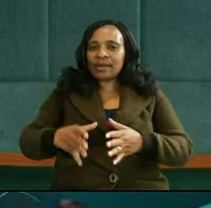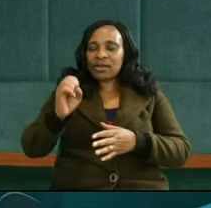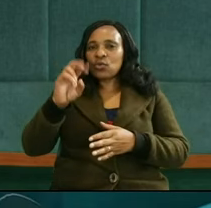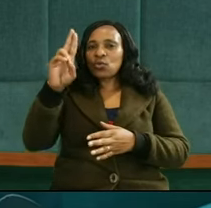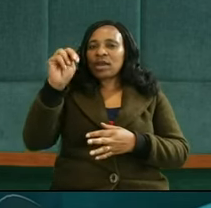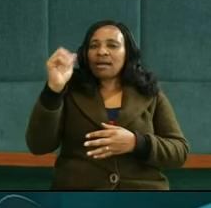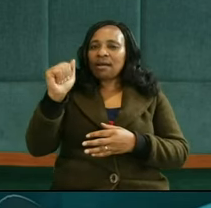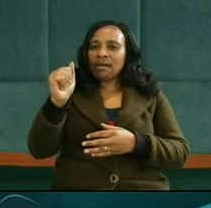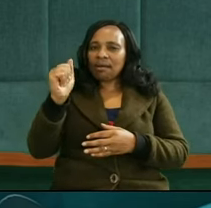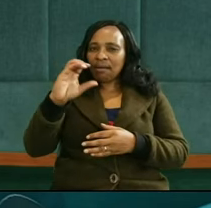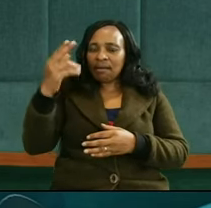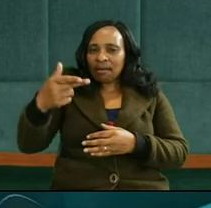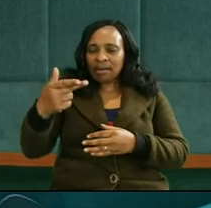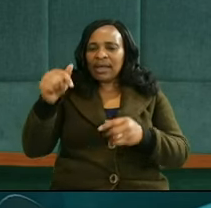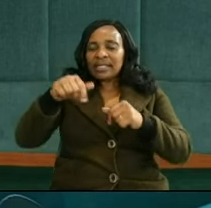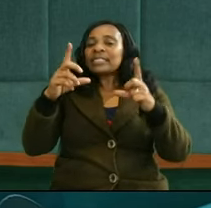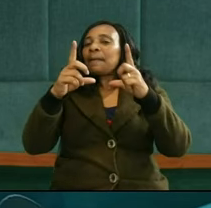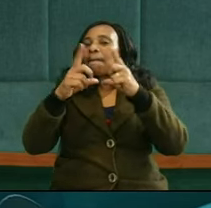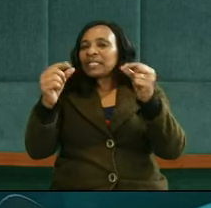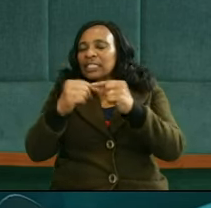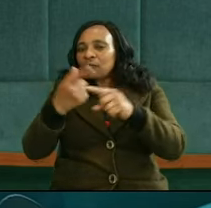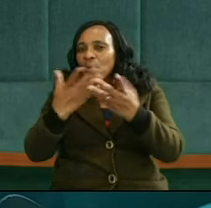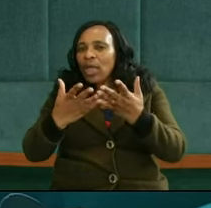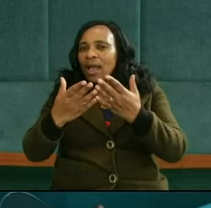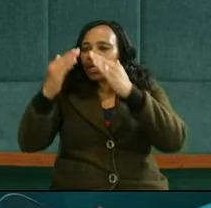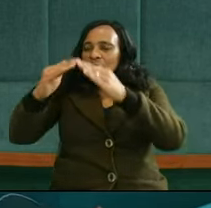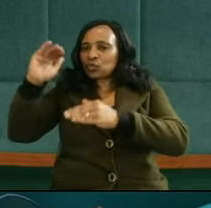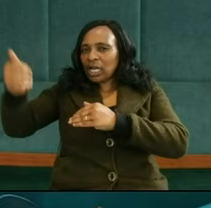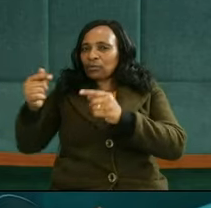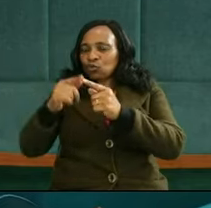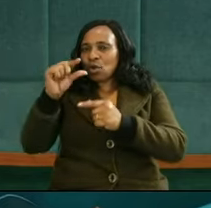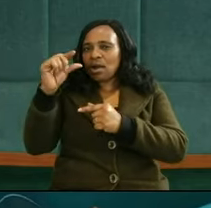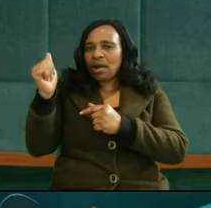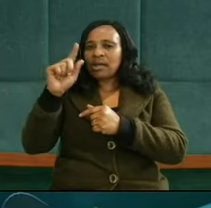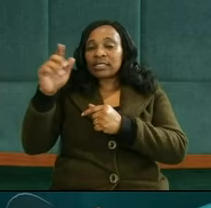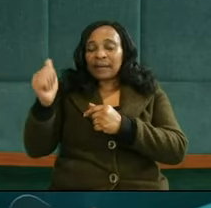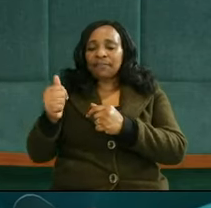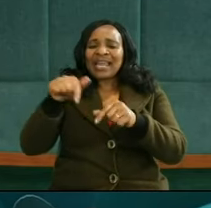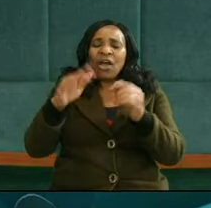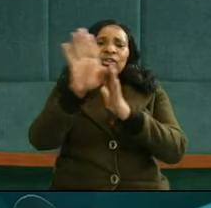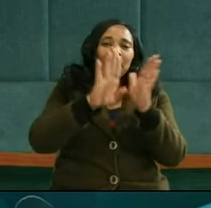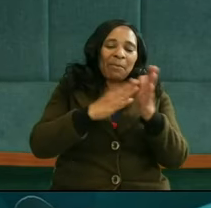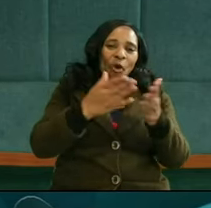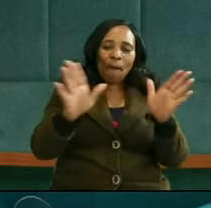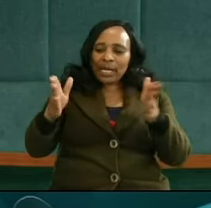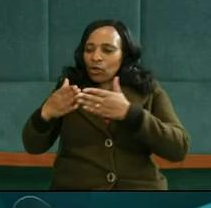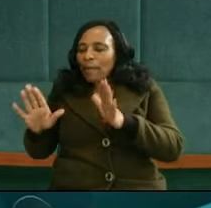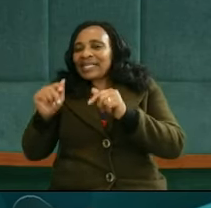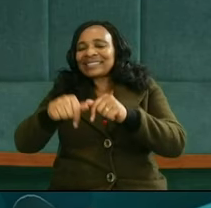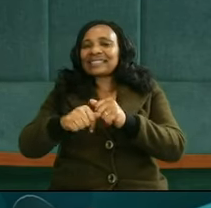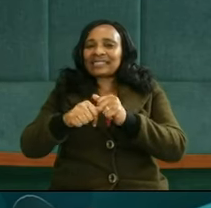"From Jerusalem to Gaza." The Bible opens this portion of the